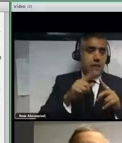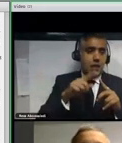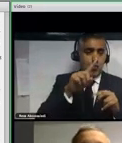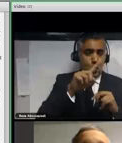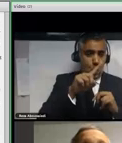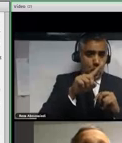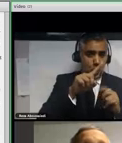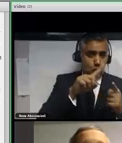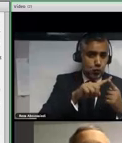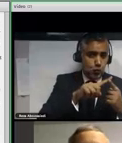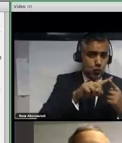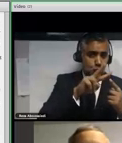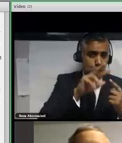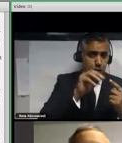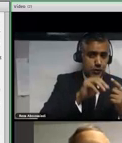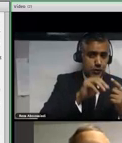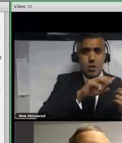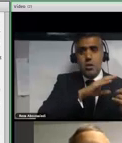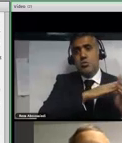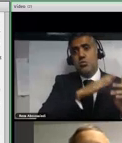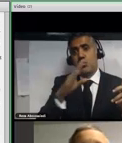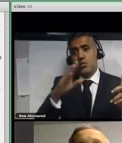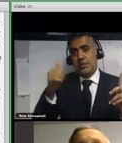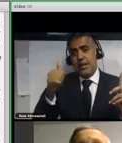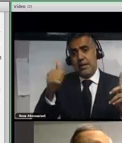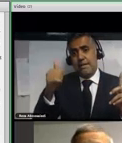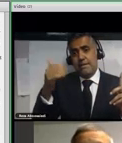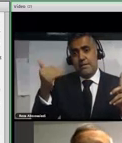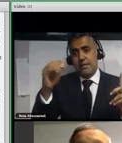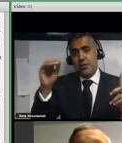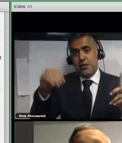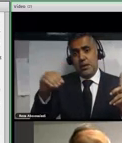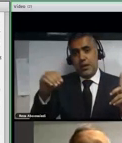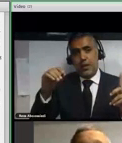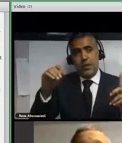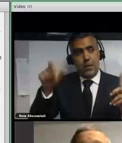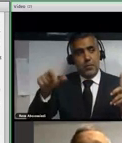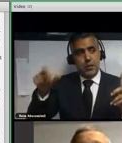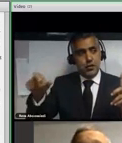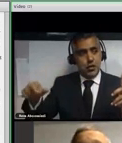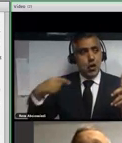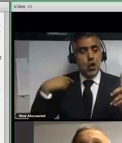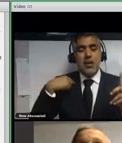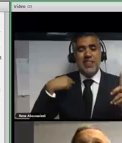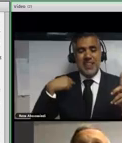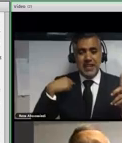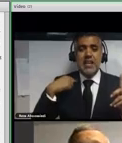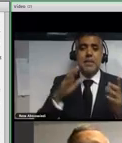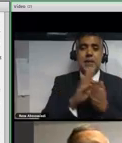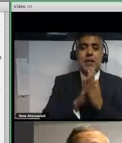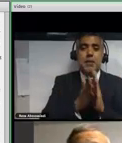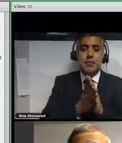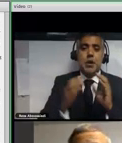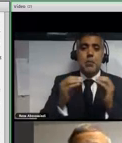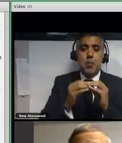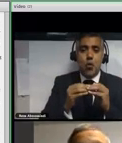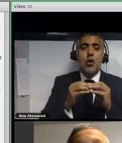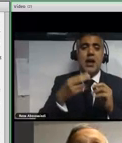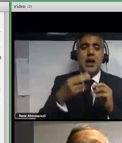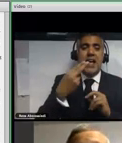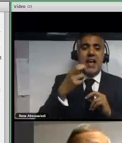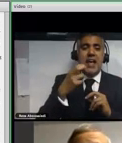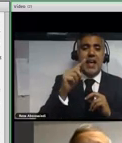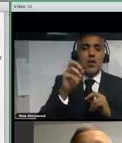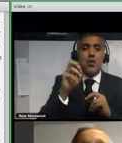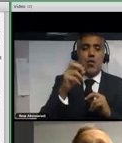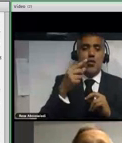2% to 10 or 15% of the population, what we have is it becomes a much more heterogeneous group. And not